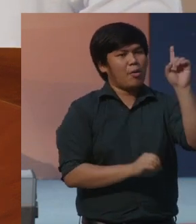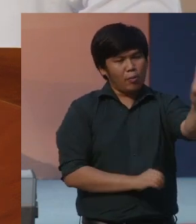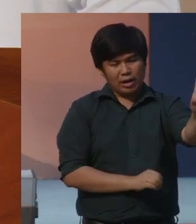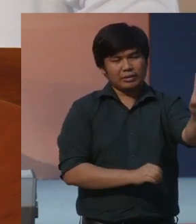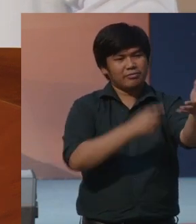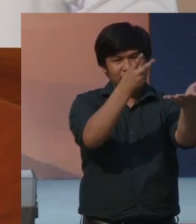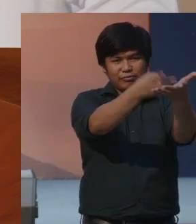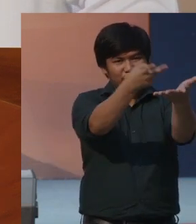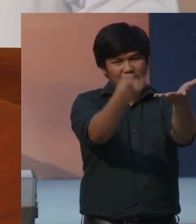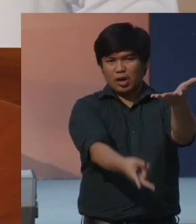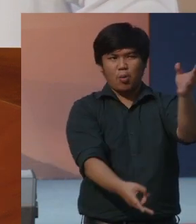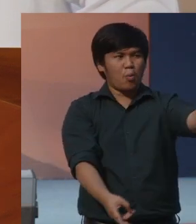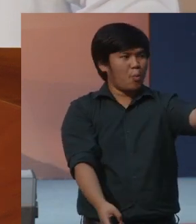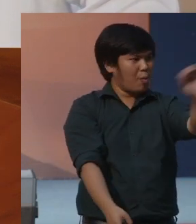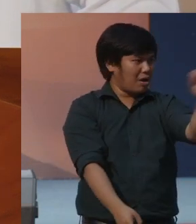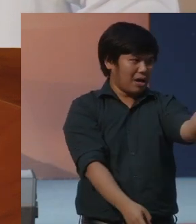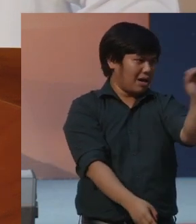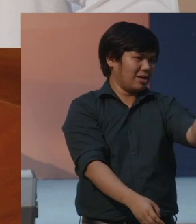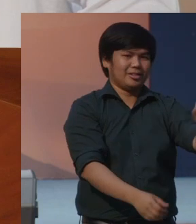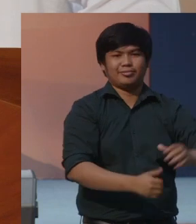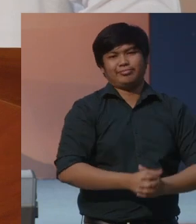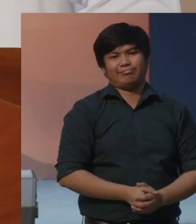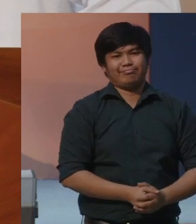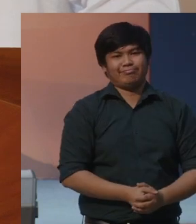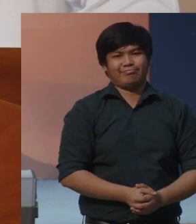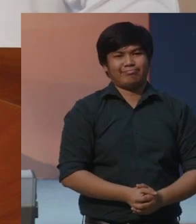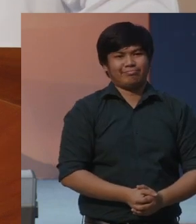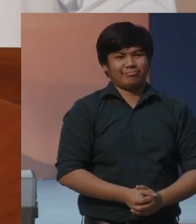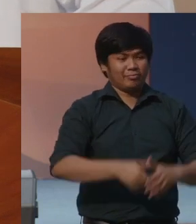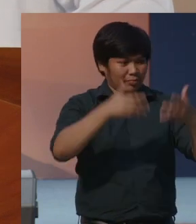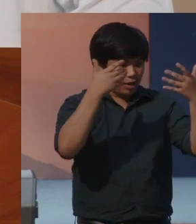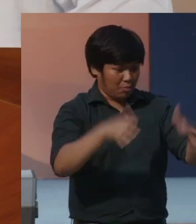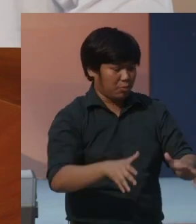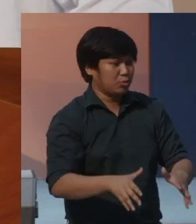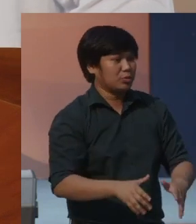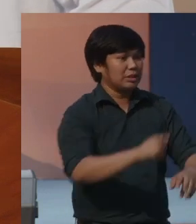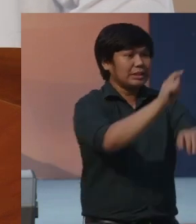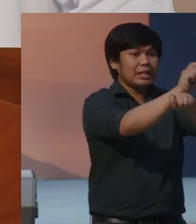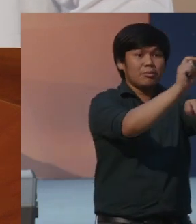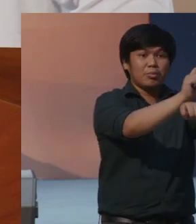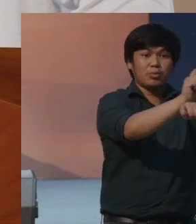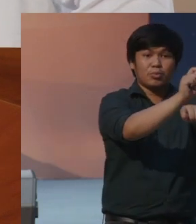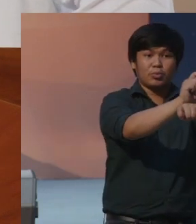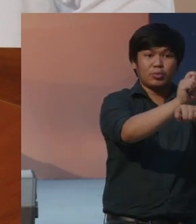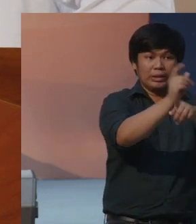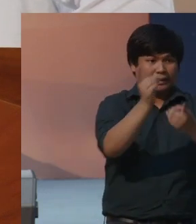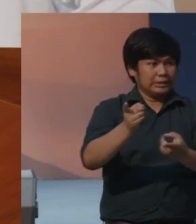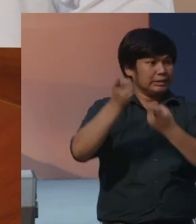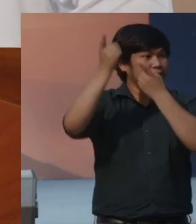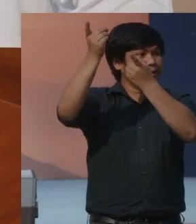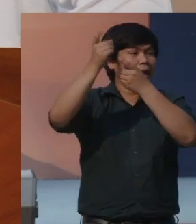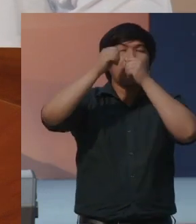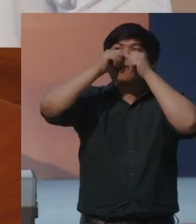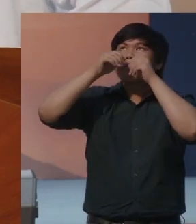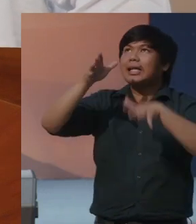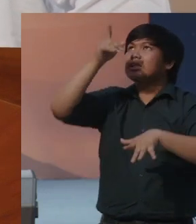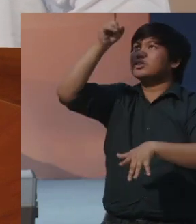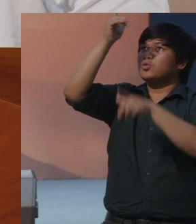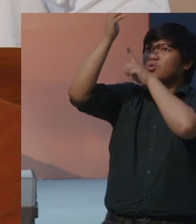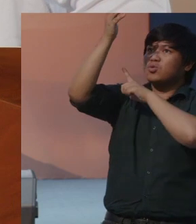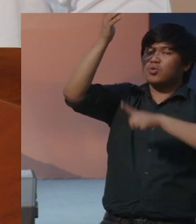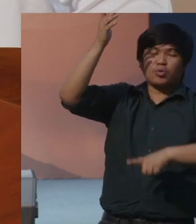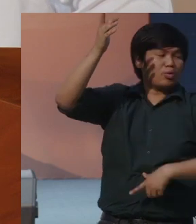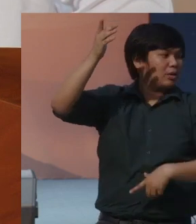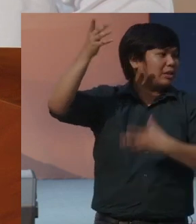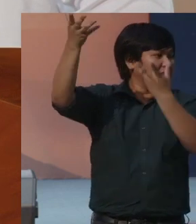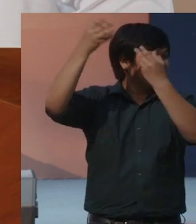failed. Sa 1 Kings chapter 8, nung dinededicate ang templo, ang sabi doon, blessed be the Lord who